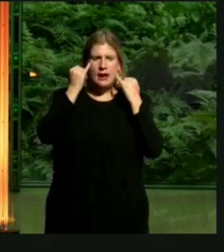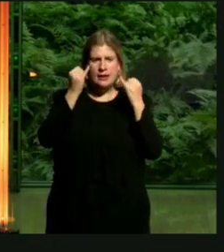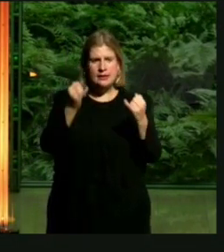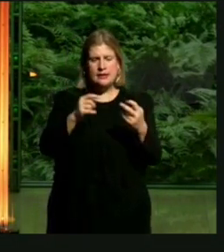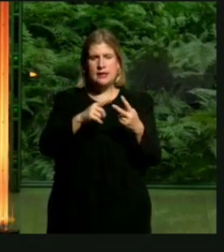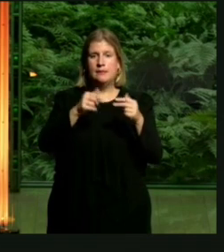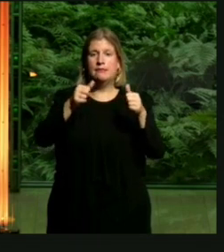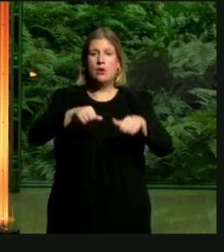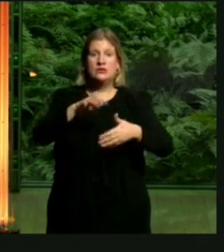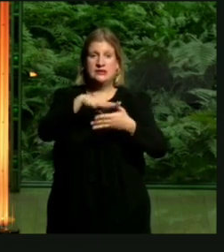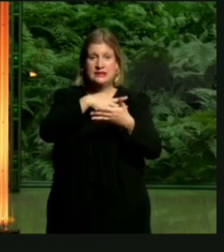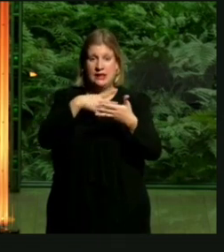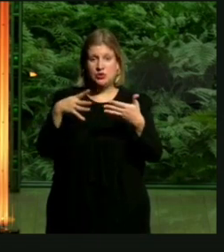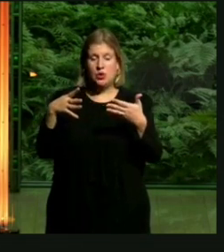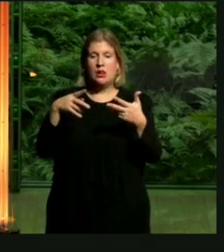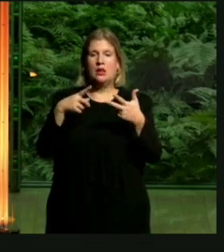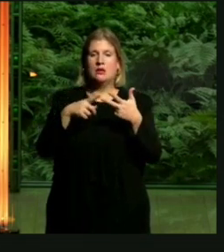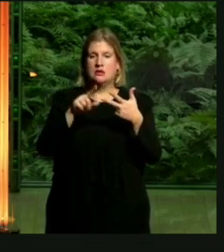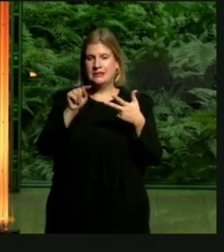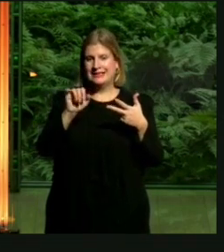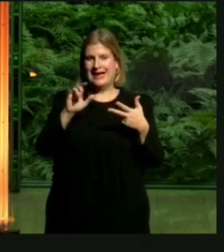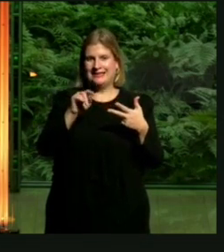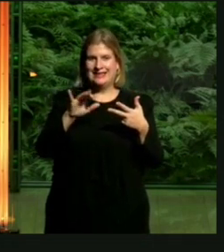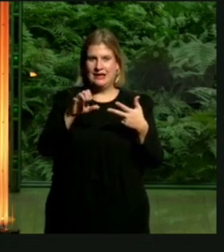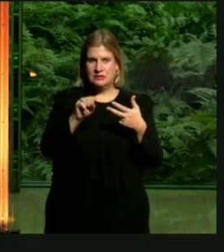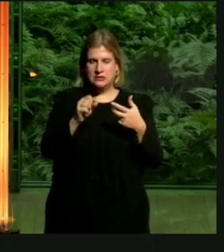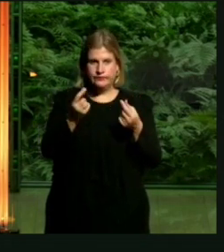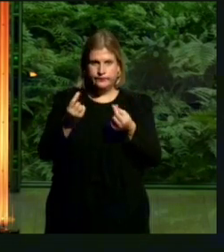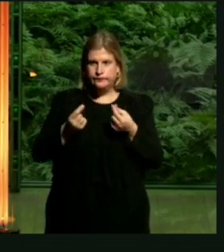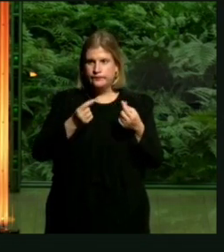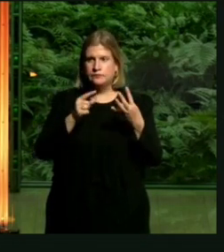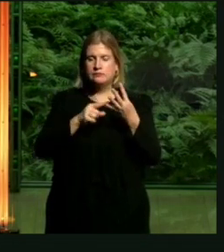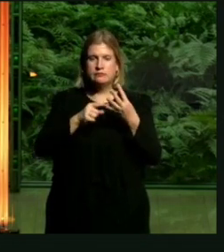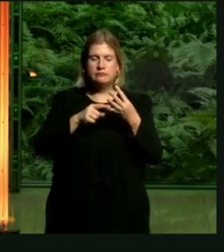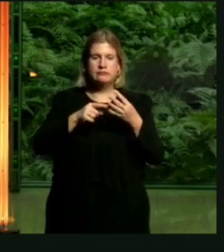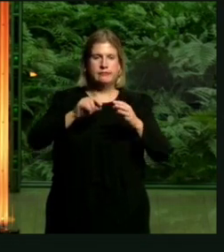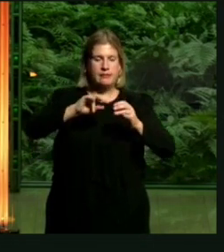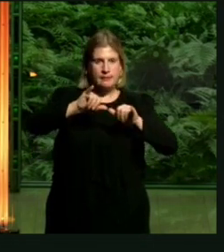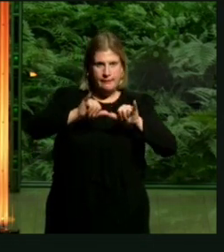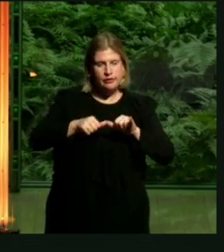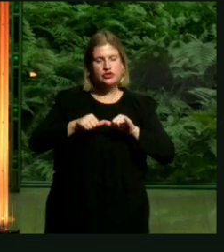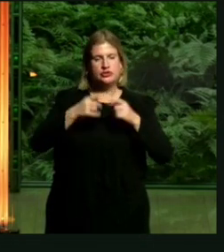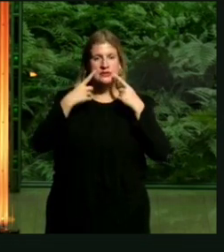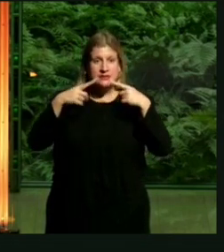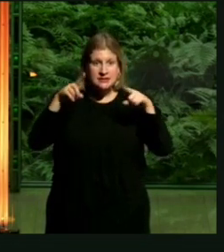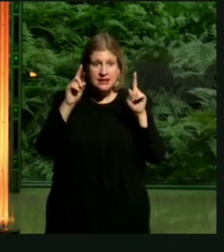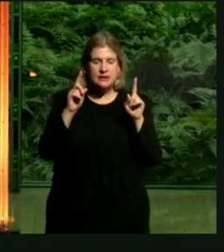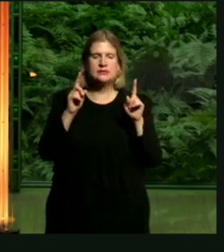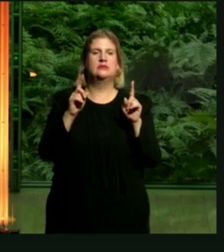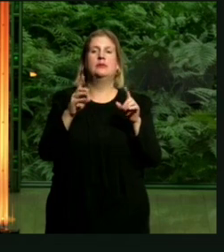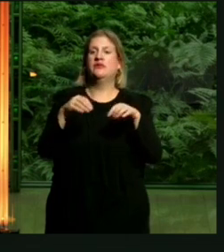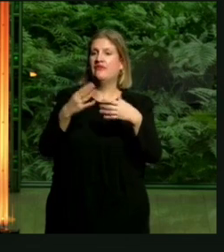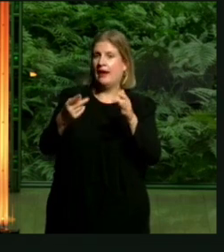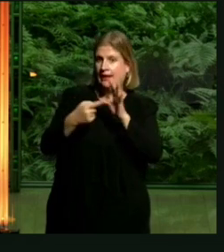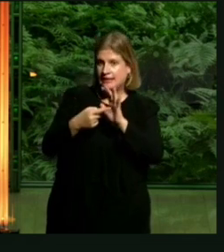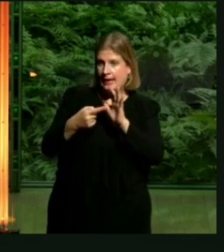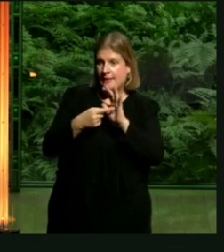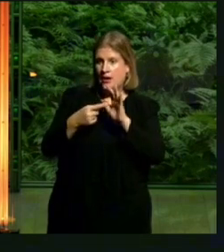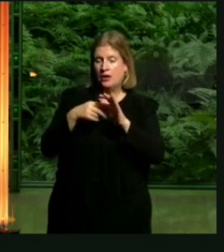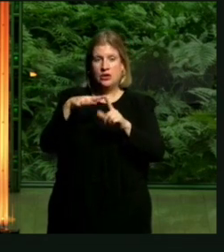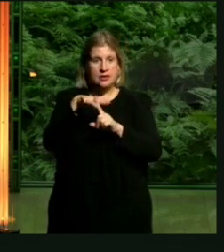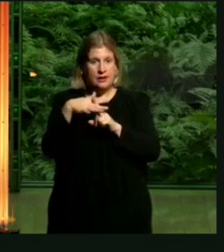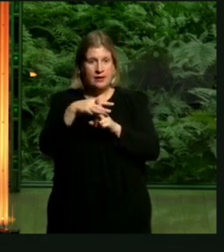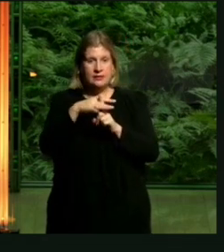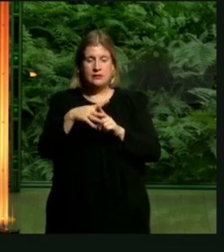posting schedule, engagement tactics, methods to measure in success, give it an example, and then give it some context, and there you go. That's